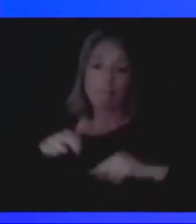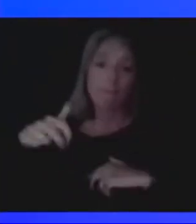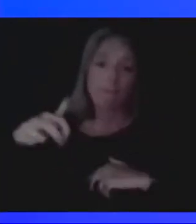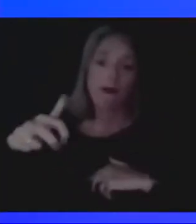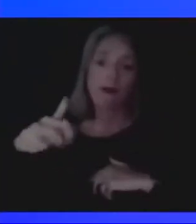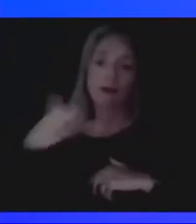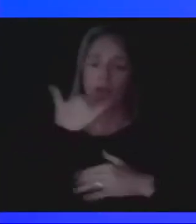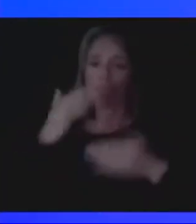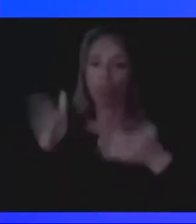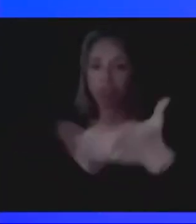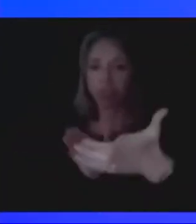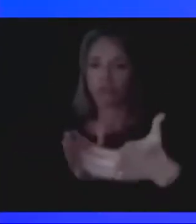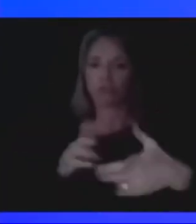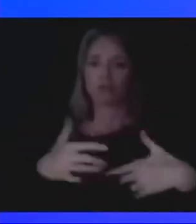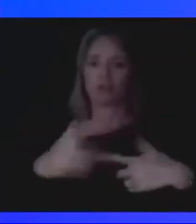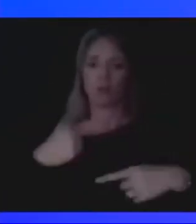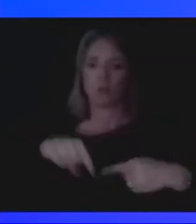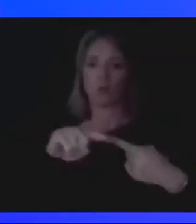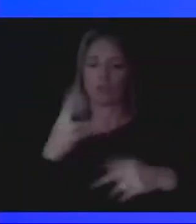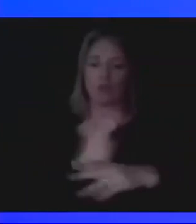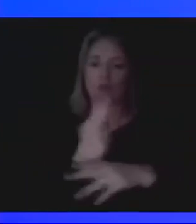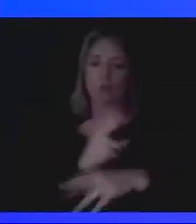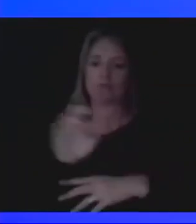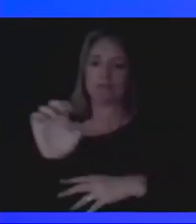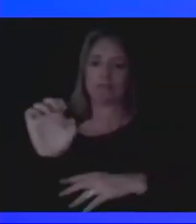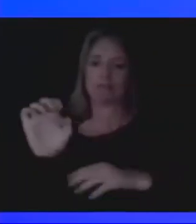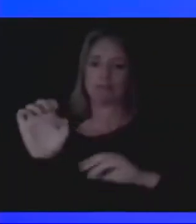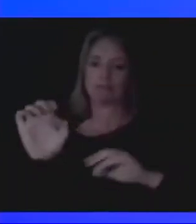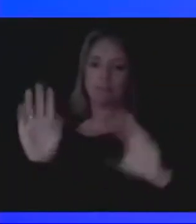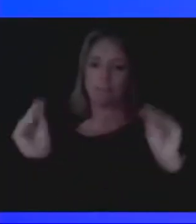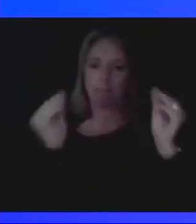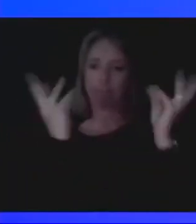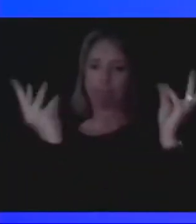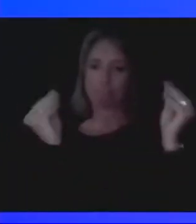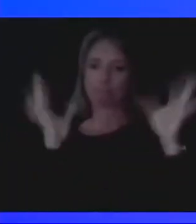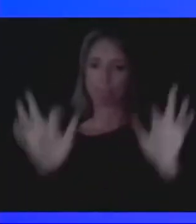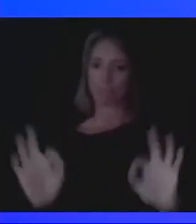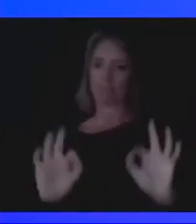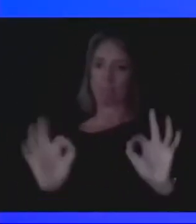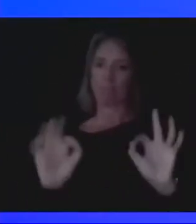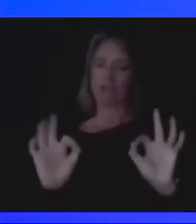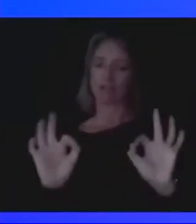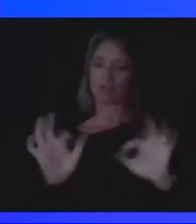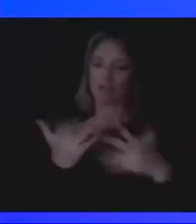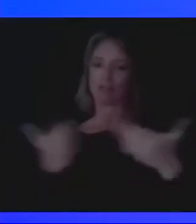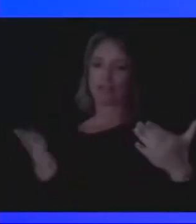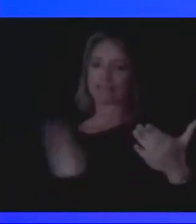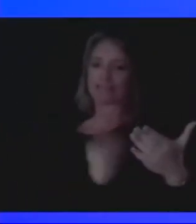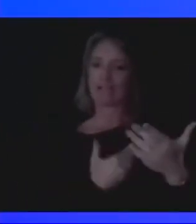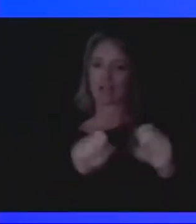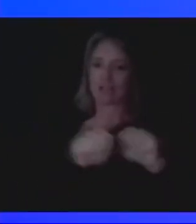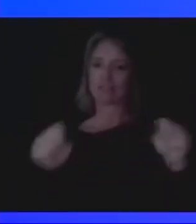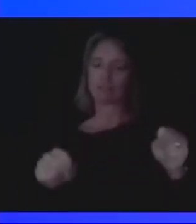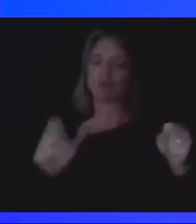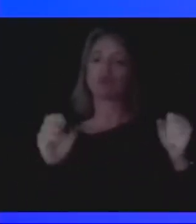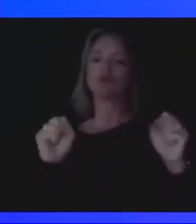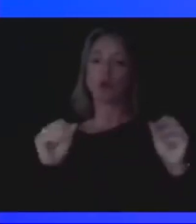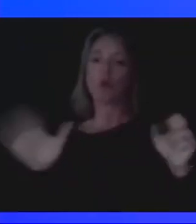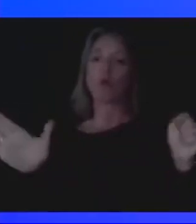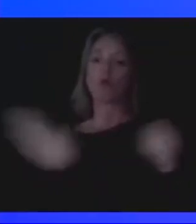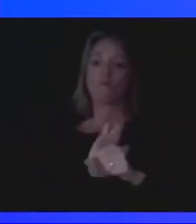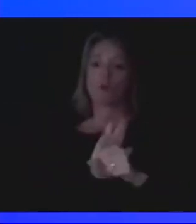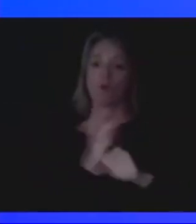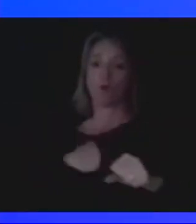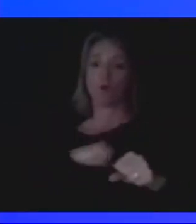your ambulance. But the minor stuff, I think we're to a point where our system's so saturated, we want to use emergency